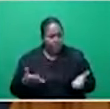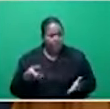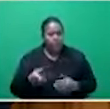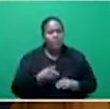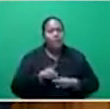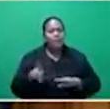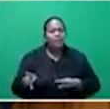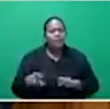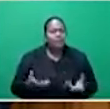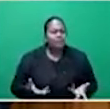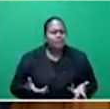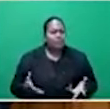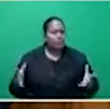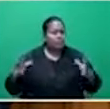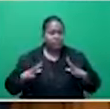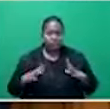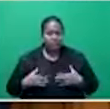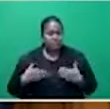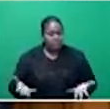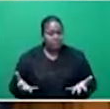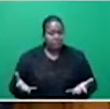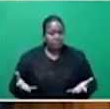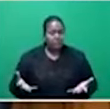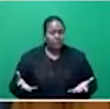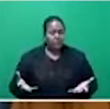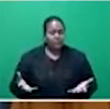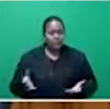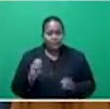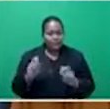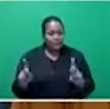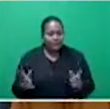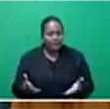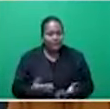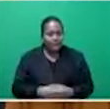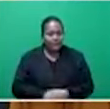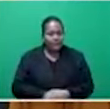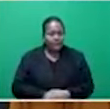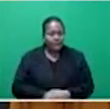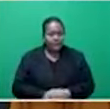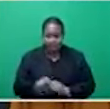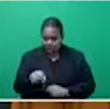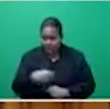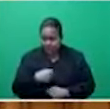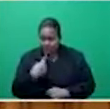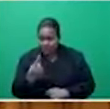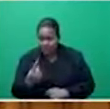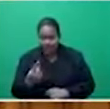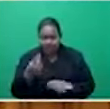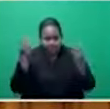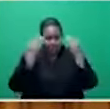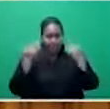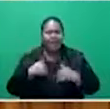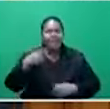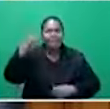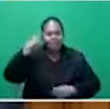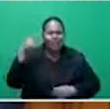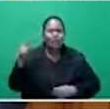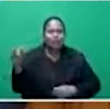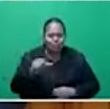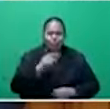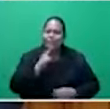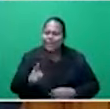then, you know, it's a free-for-all. Free-for-all. That's what I'm saying, Mr. Speaker. I think you should tell the